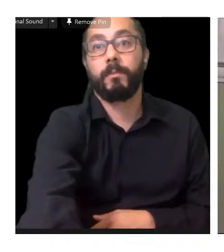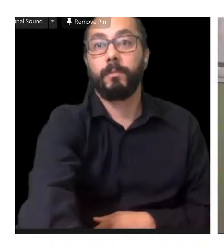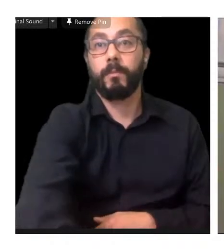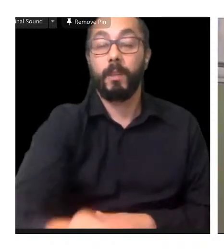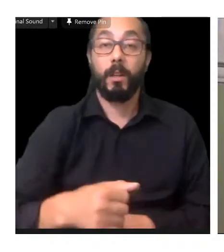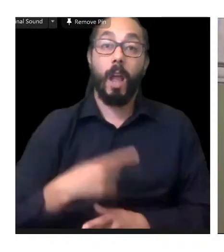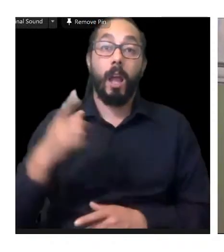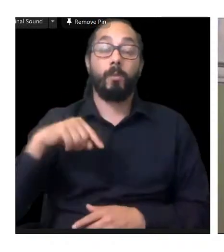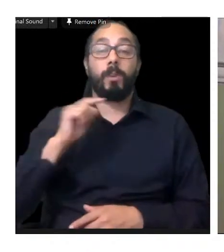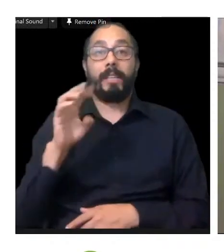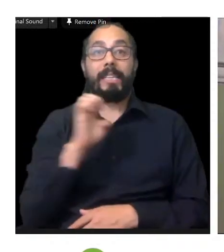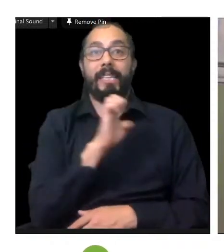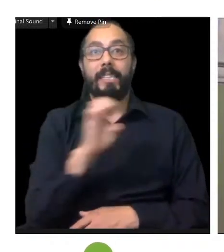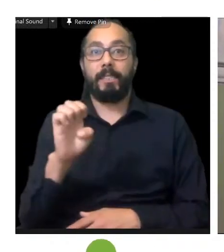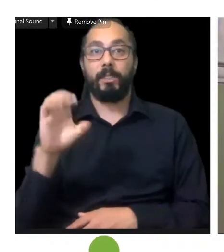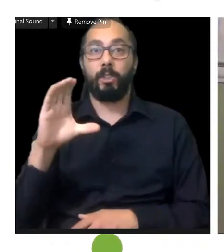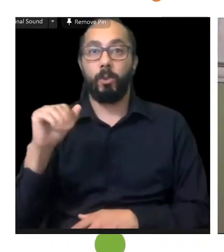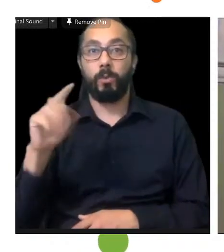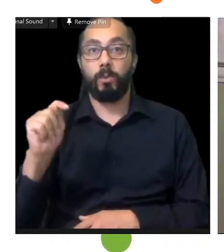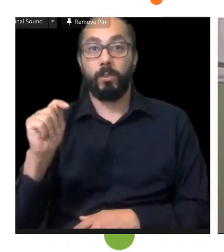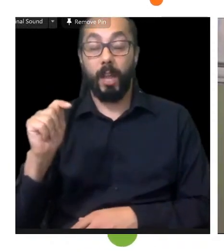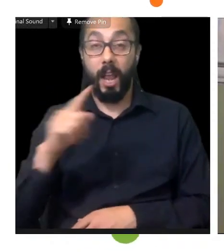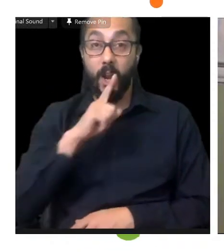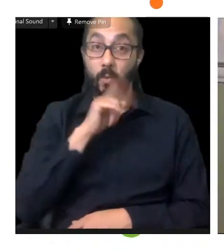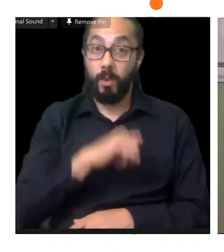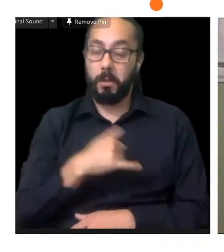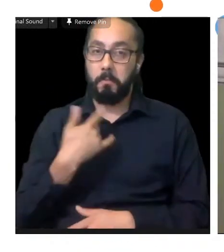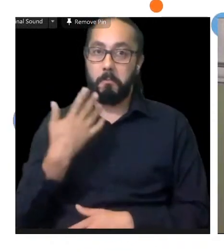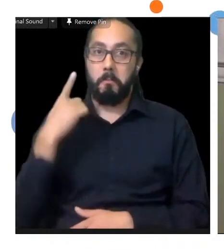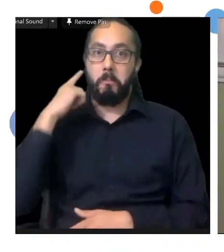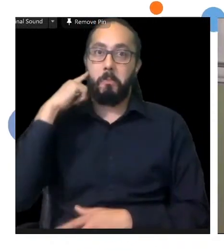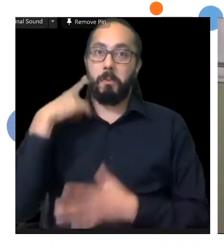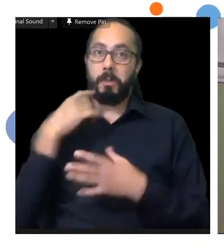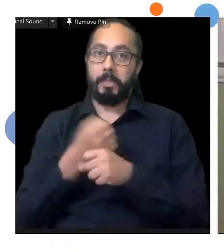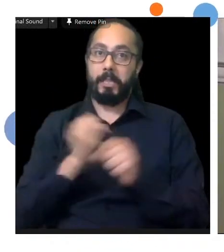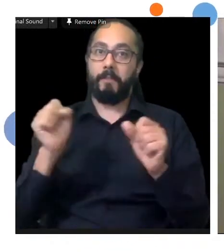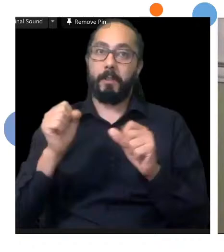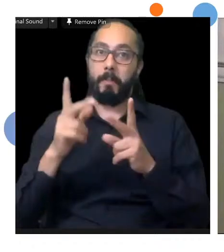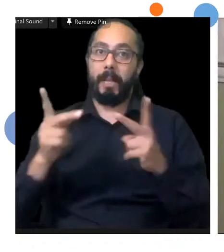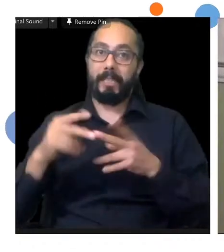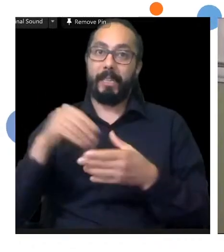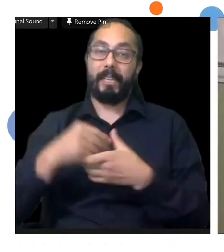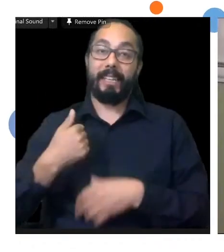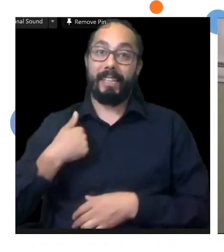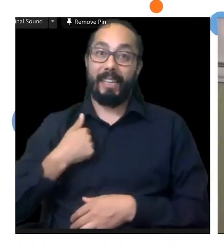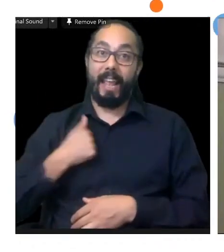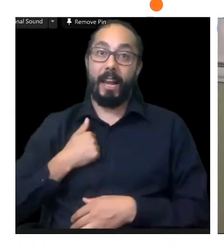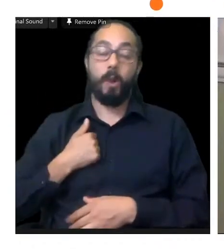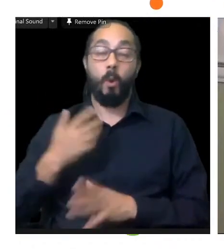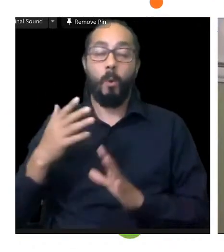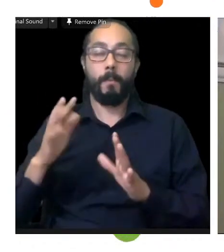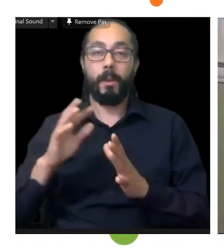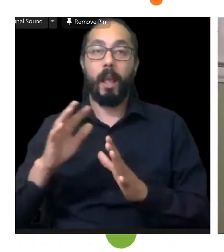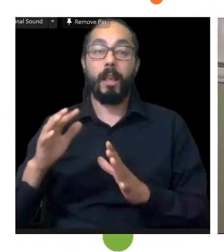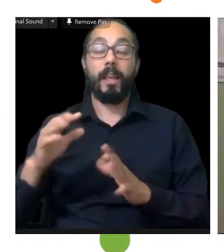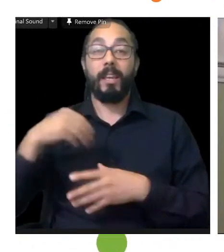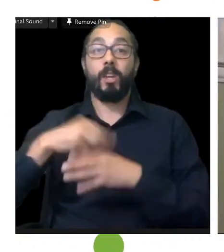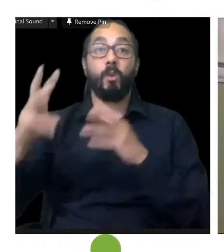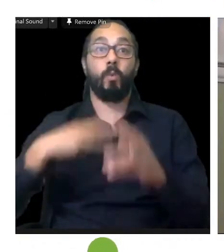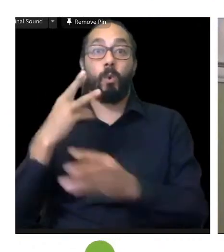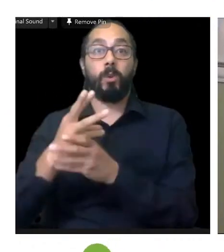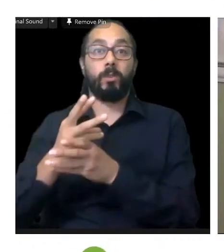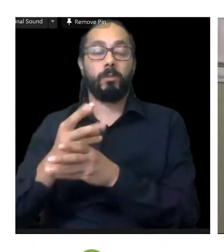we're one of the safest places in Canada right now, or certainly in Canada, the world apparently. So we've actually been able to resume